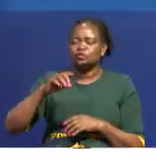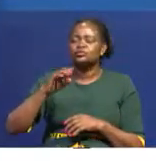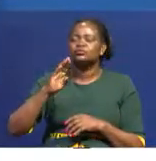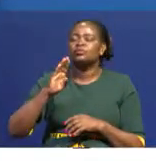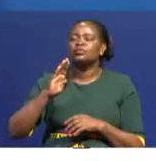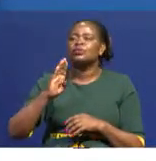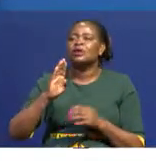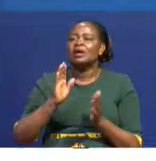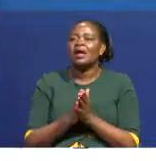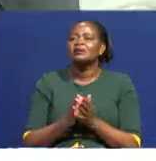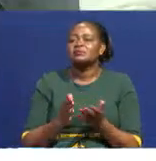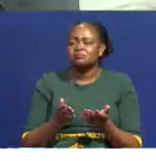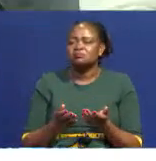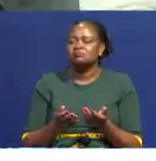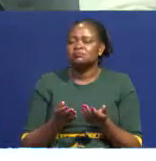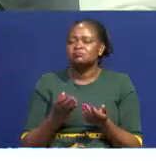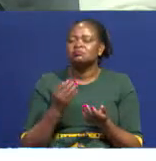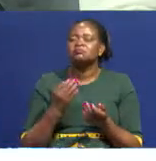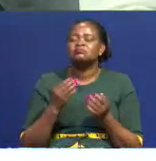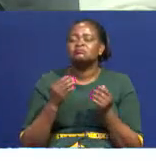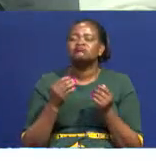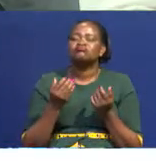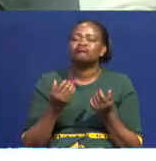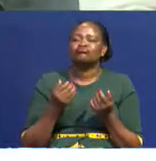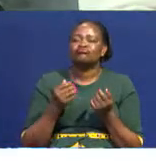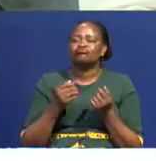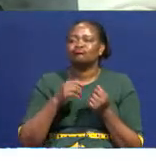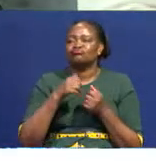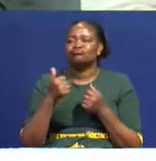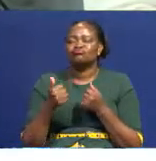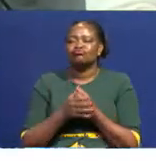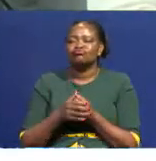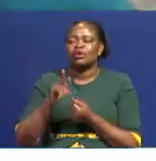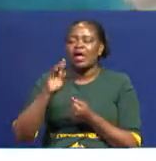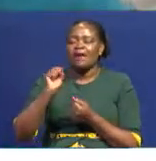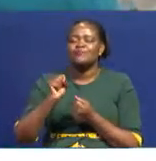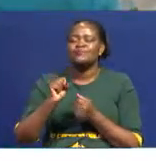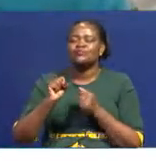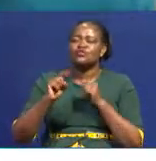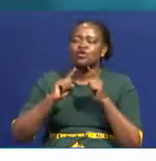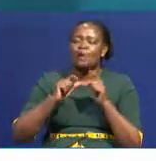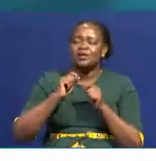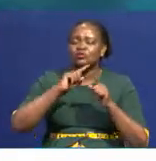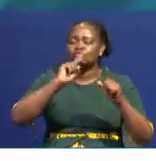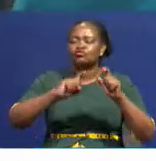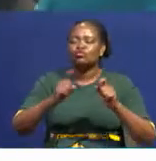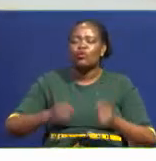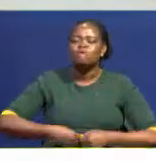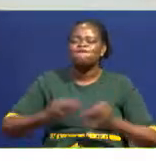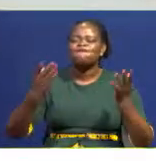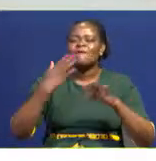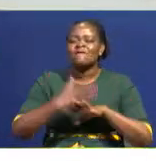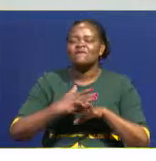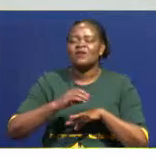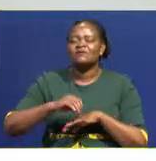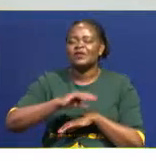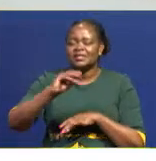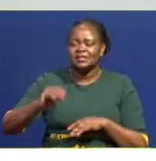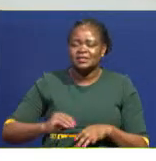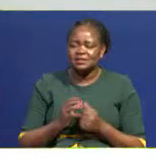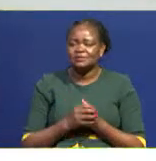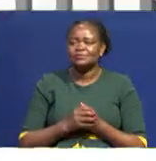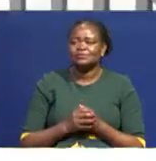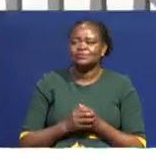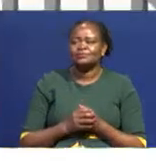Standards 7 days to appear and respond to queries regarding the distribution of fake fertilizer. The heads of the two